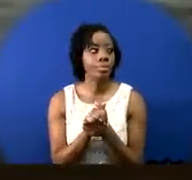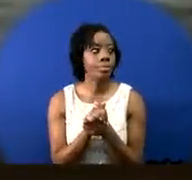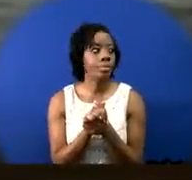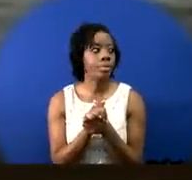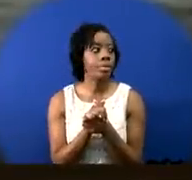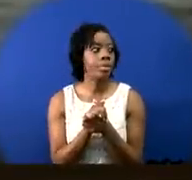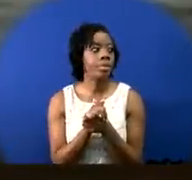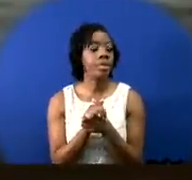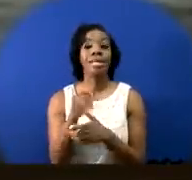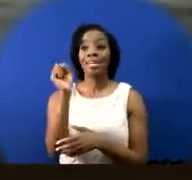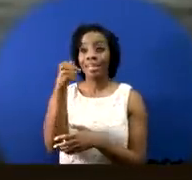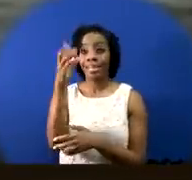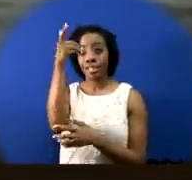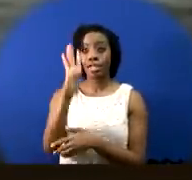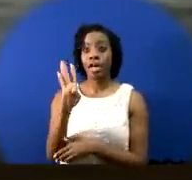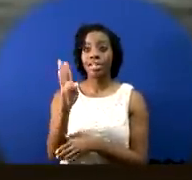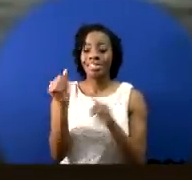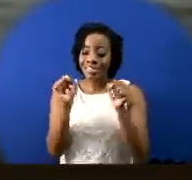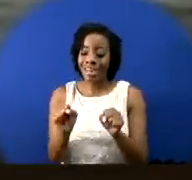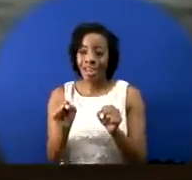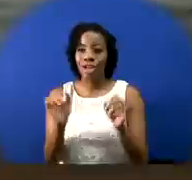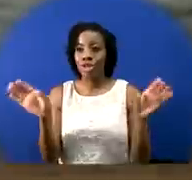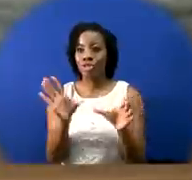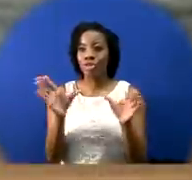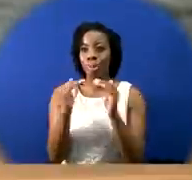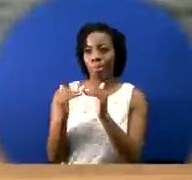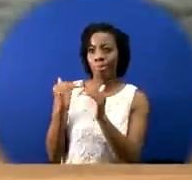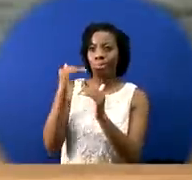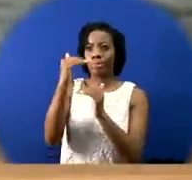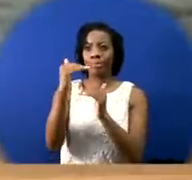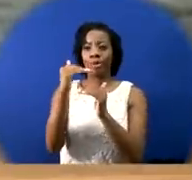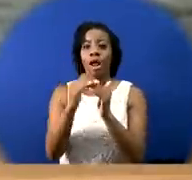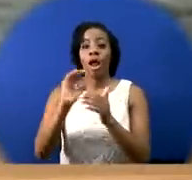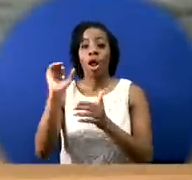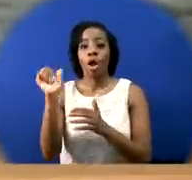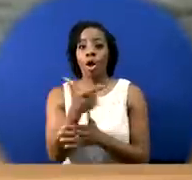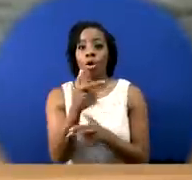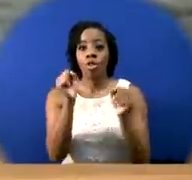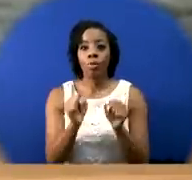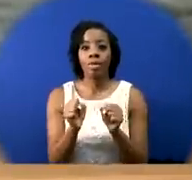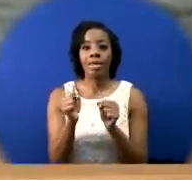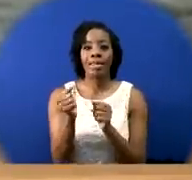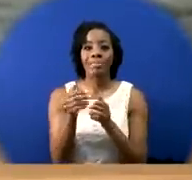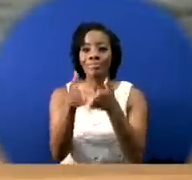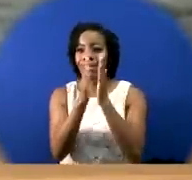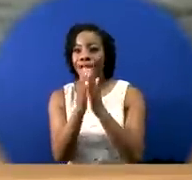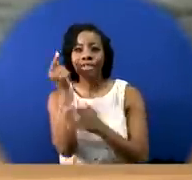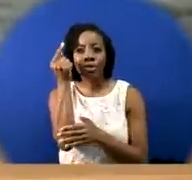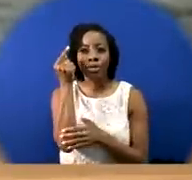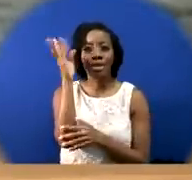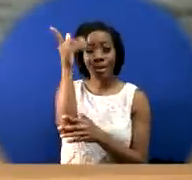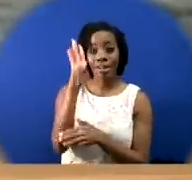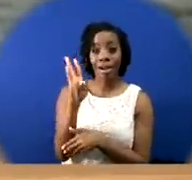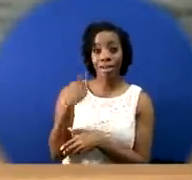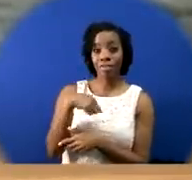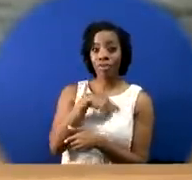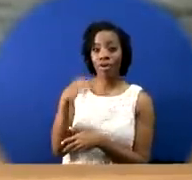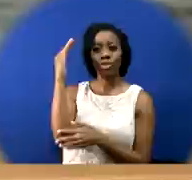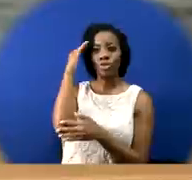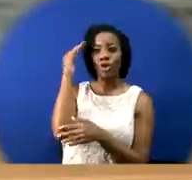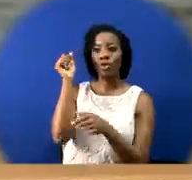Yeah, our God is able to do exceeding abundantly above all we can ask or think. And this God of ours knows how to